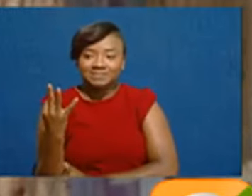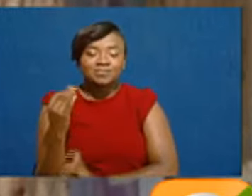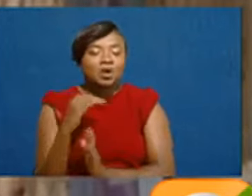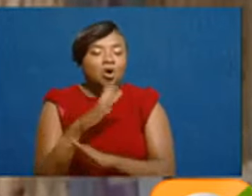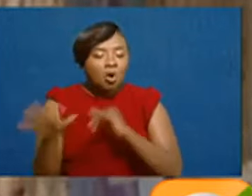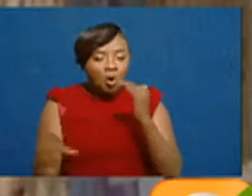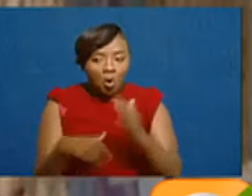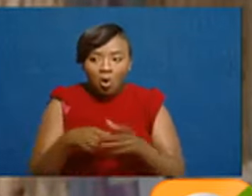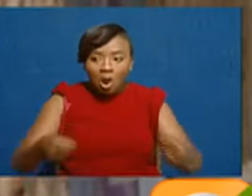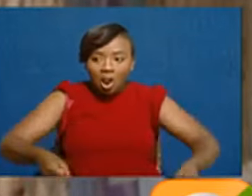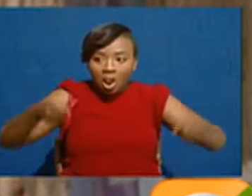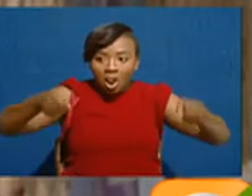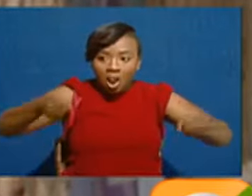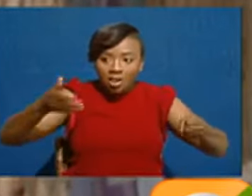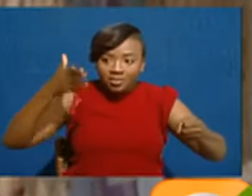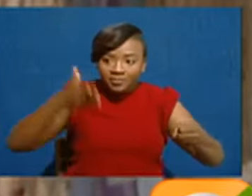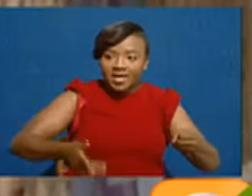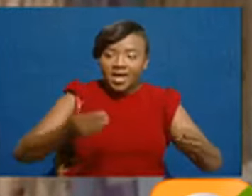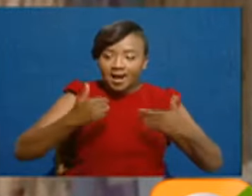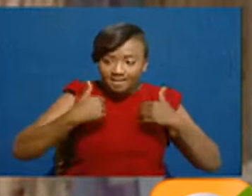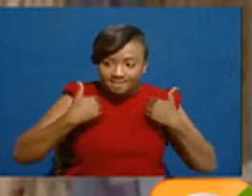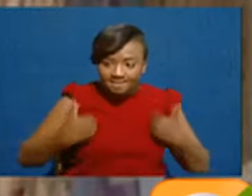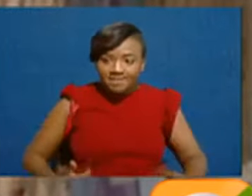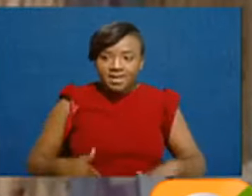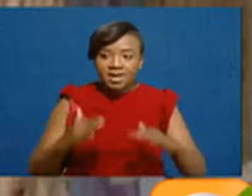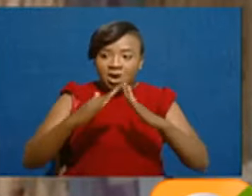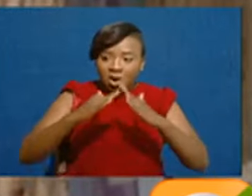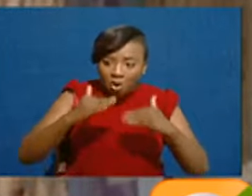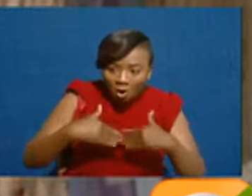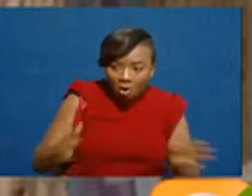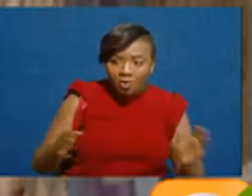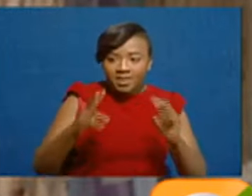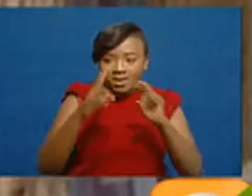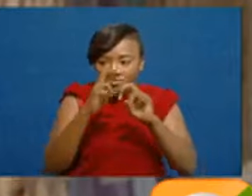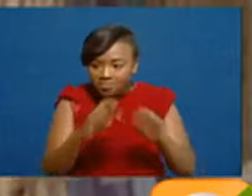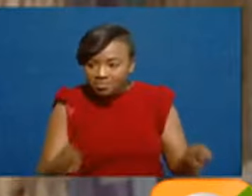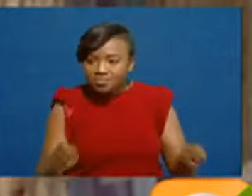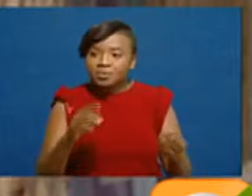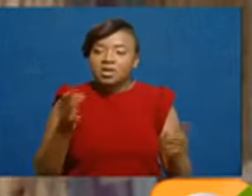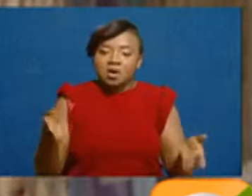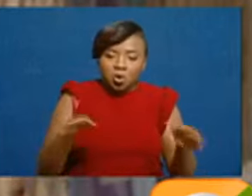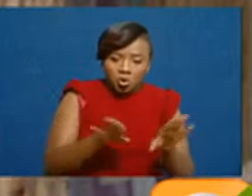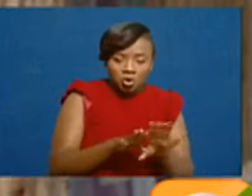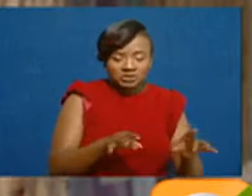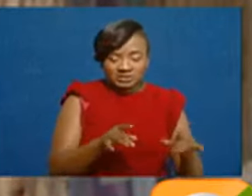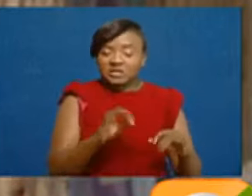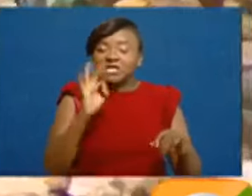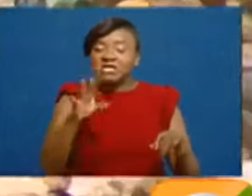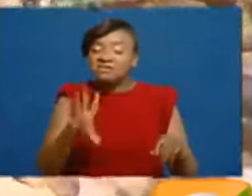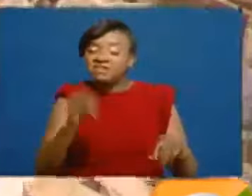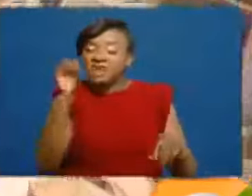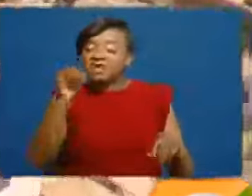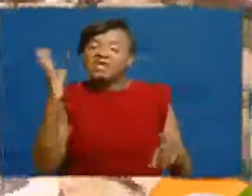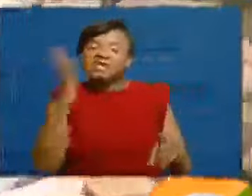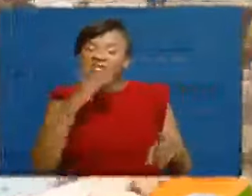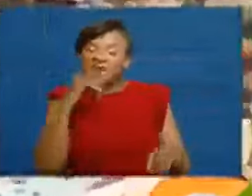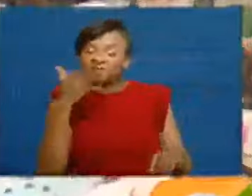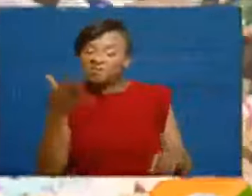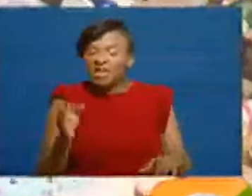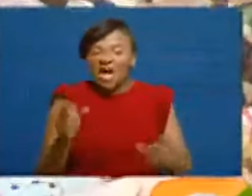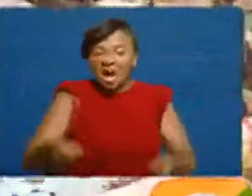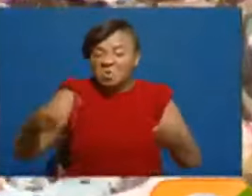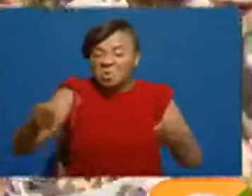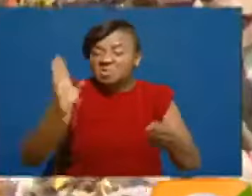ziangalia ndani. Zote nilikuwa nafungua naangalia ni nini. Tena nafunga na inapanda. Kama ni atakataka